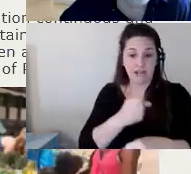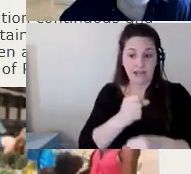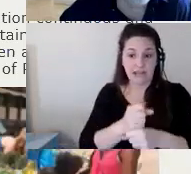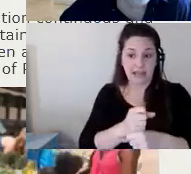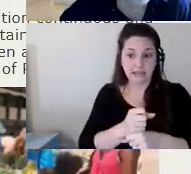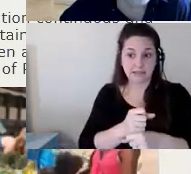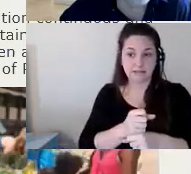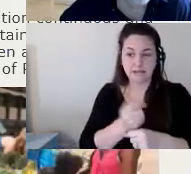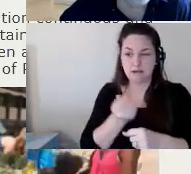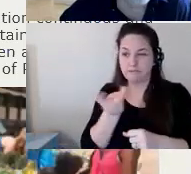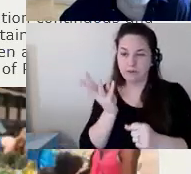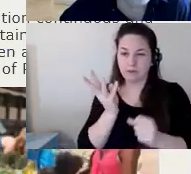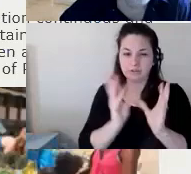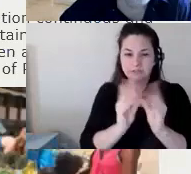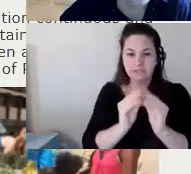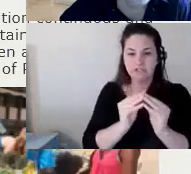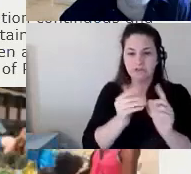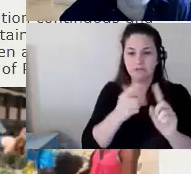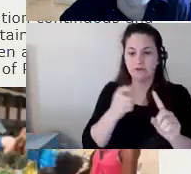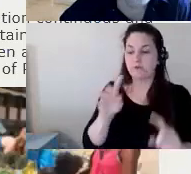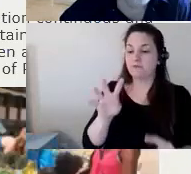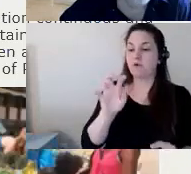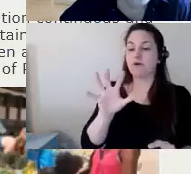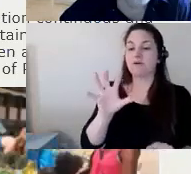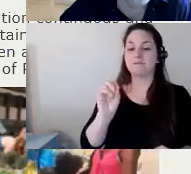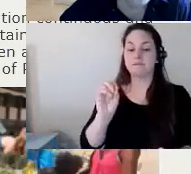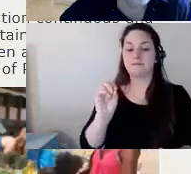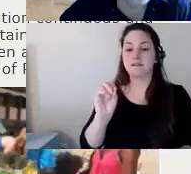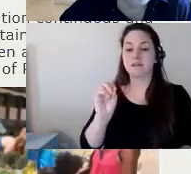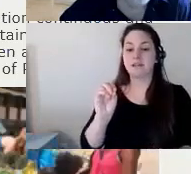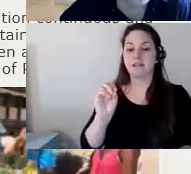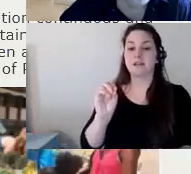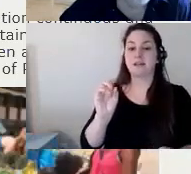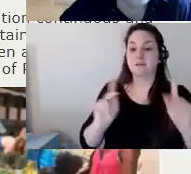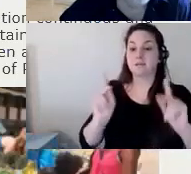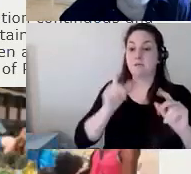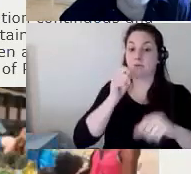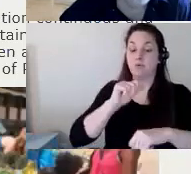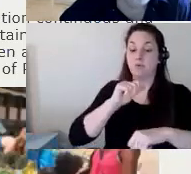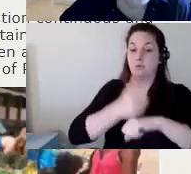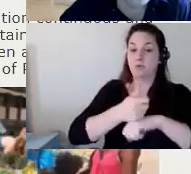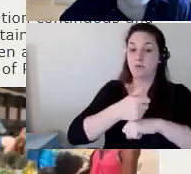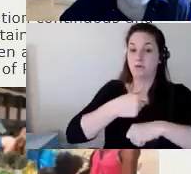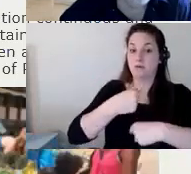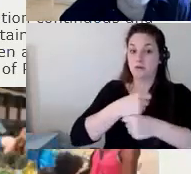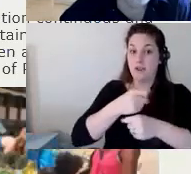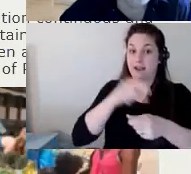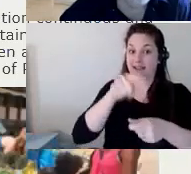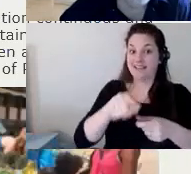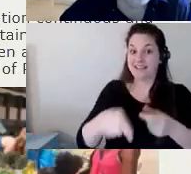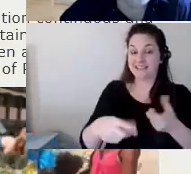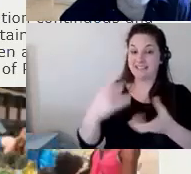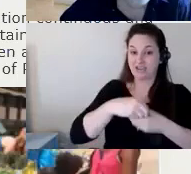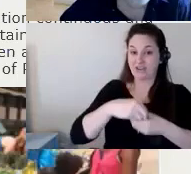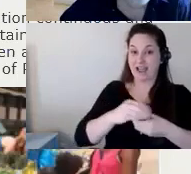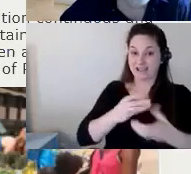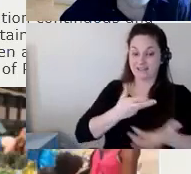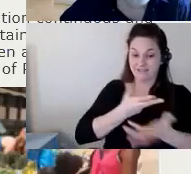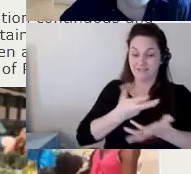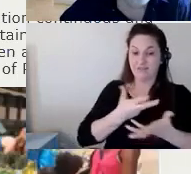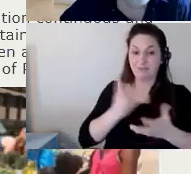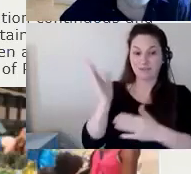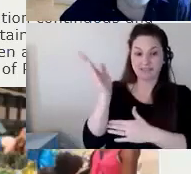of sessions is from our 450 who created these interactive presentations, to have them talk about